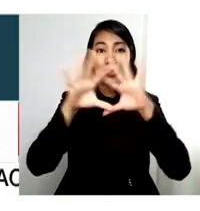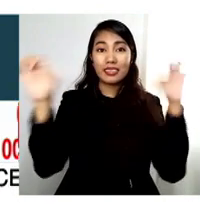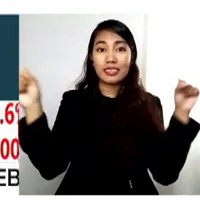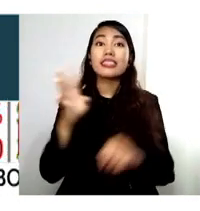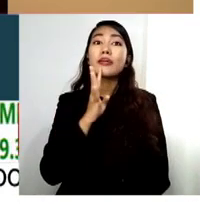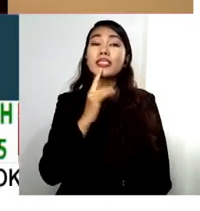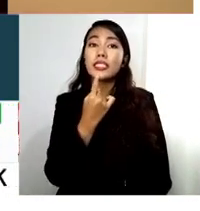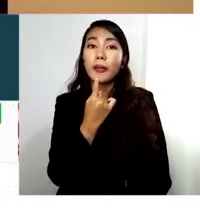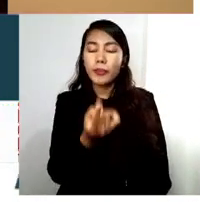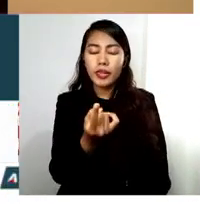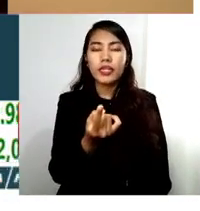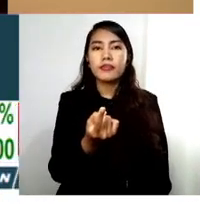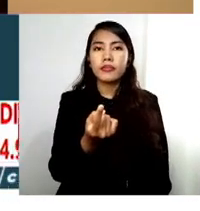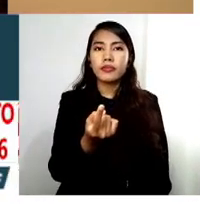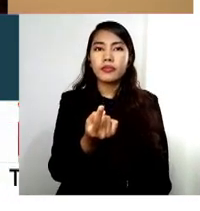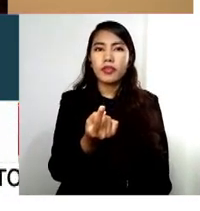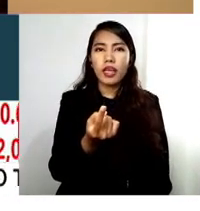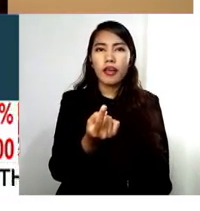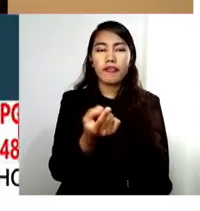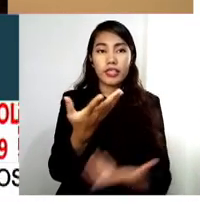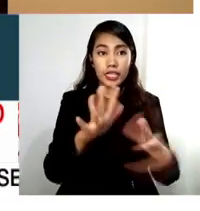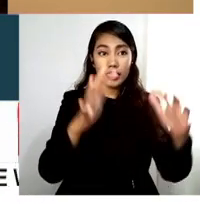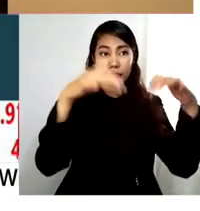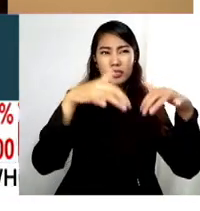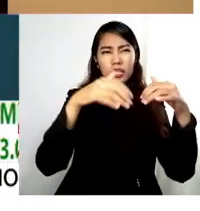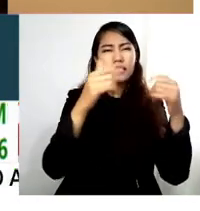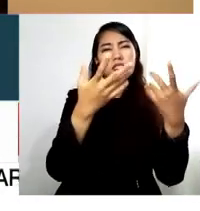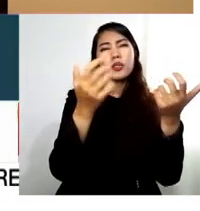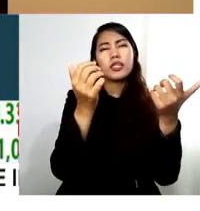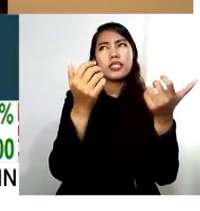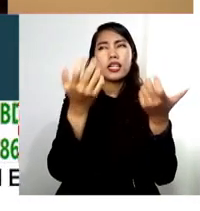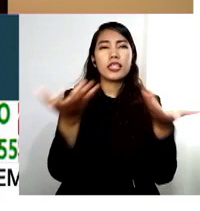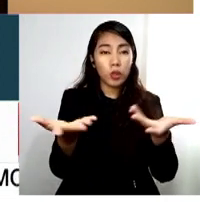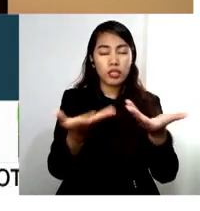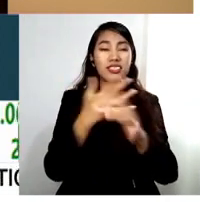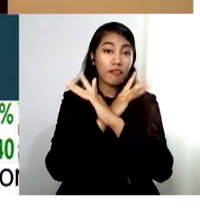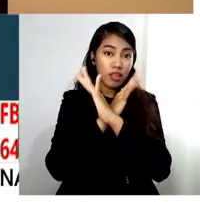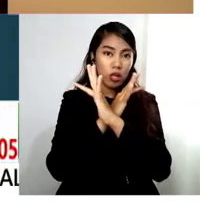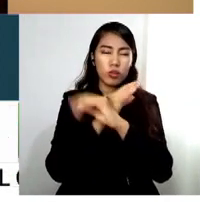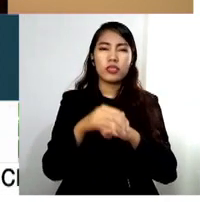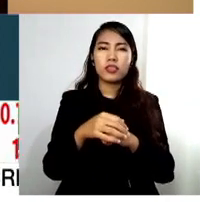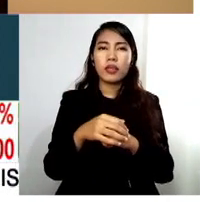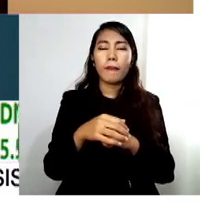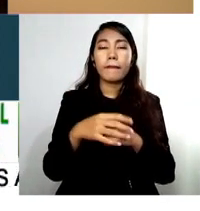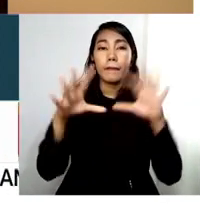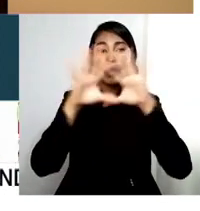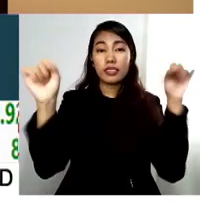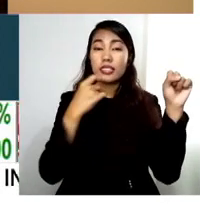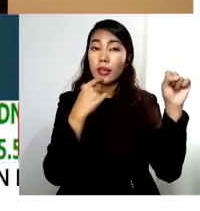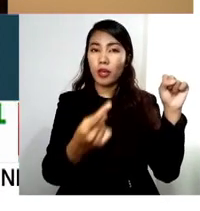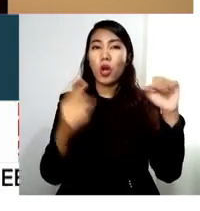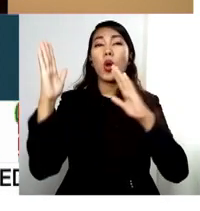was when we had a meeting with him in Davao. He said that he hopes that the two leaders will honor